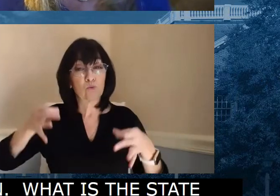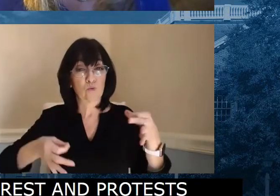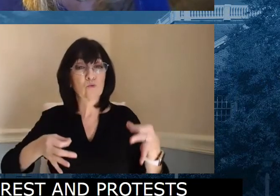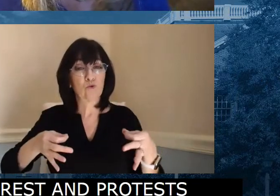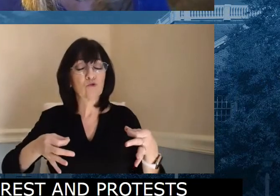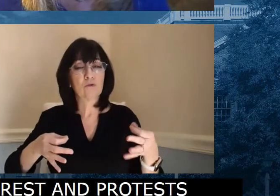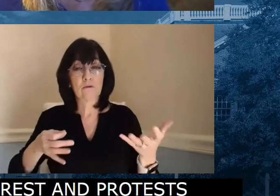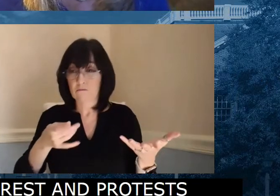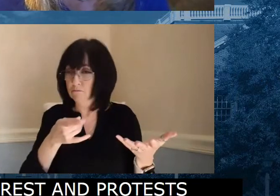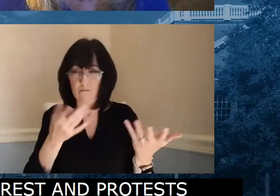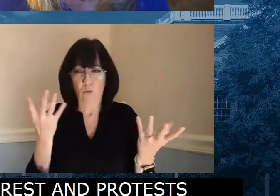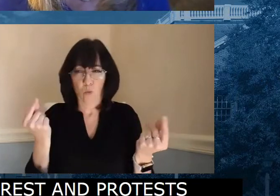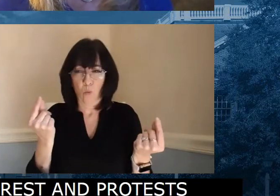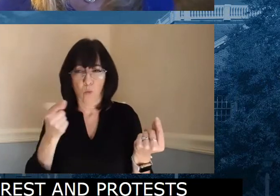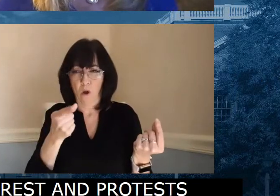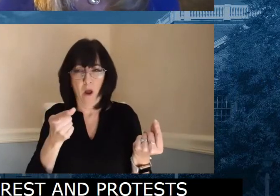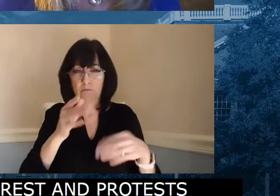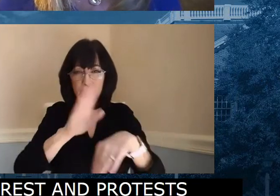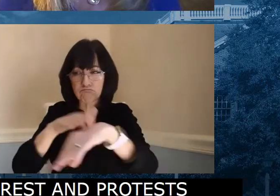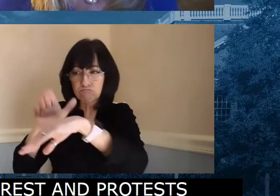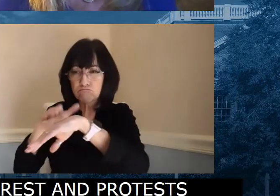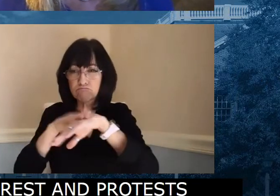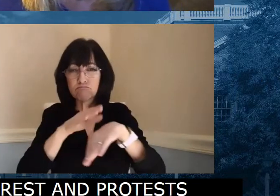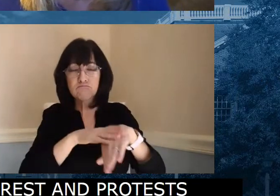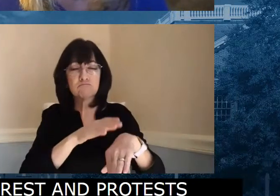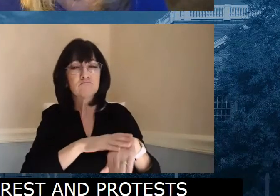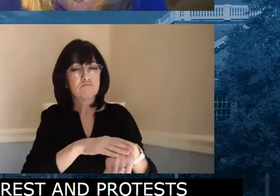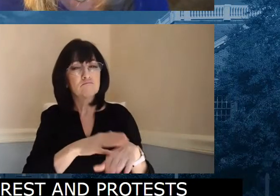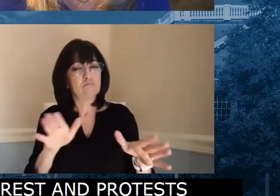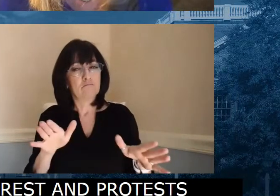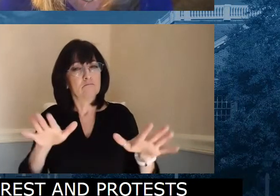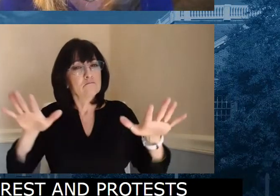in advance? Yeah, well, so we always